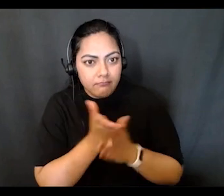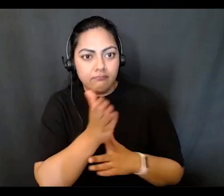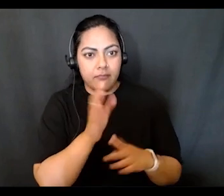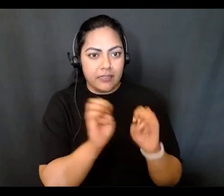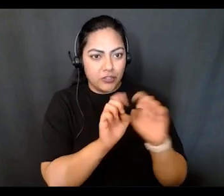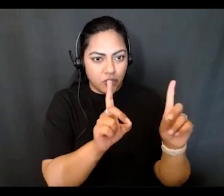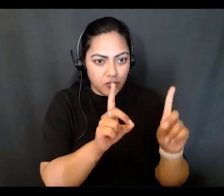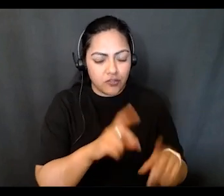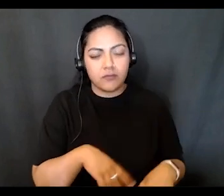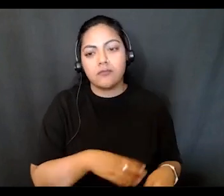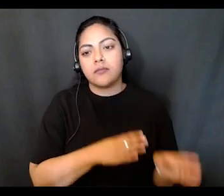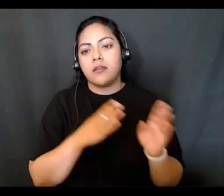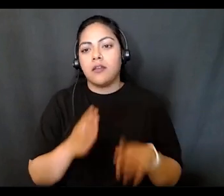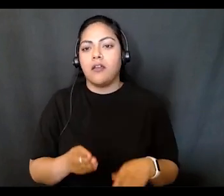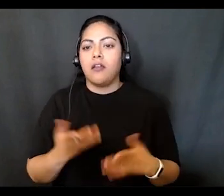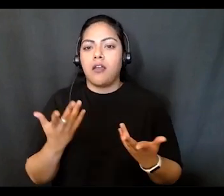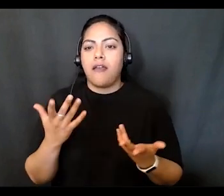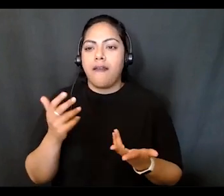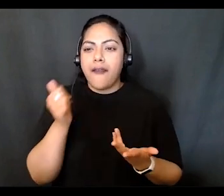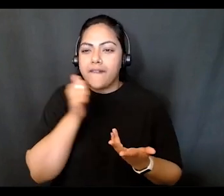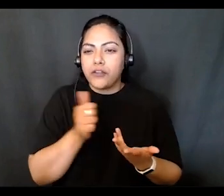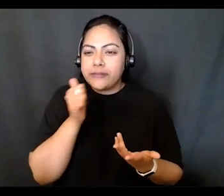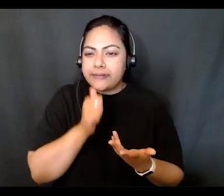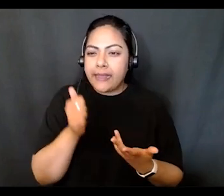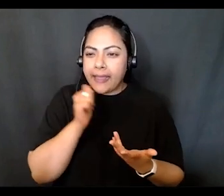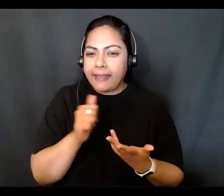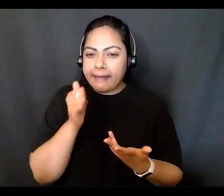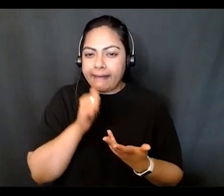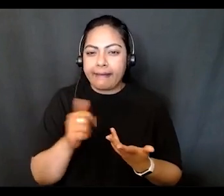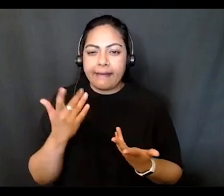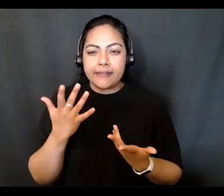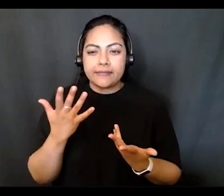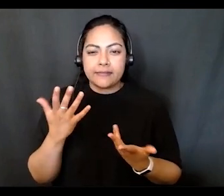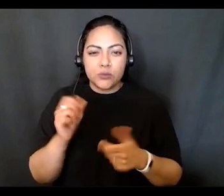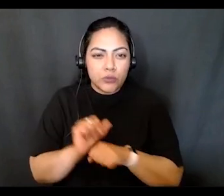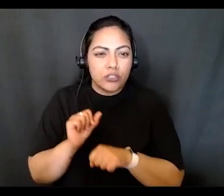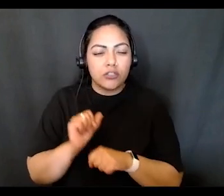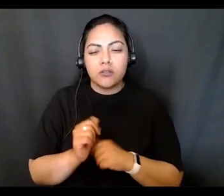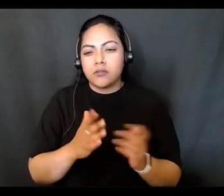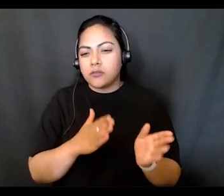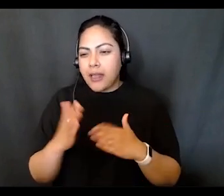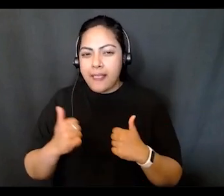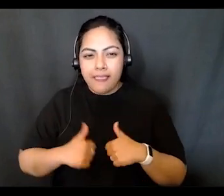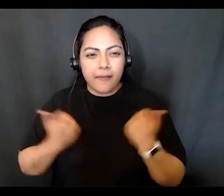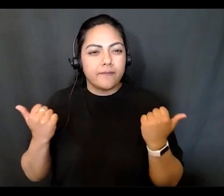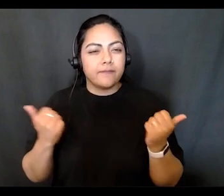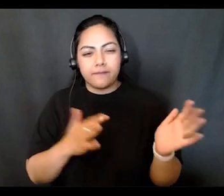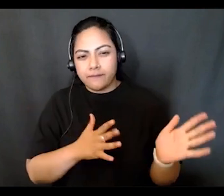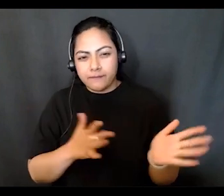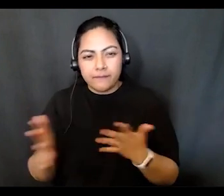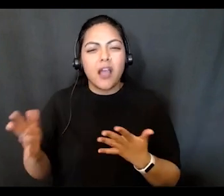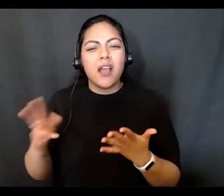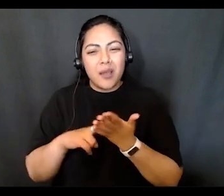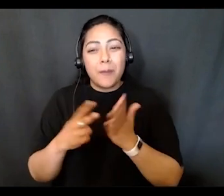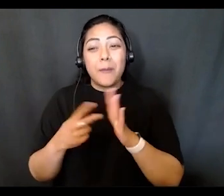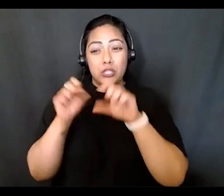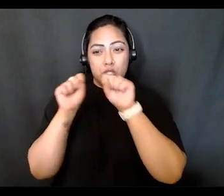about structural, we're thinking about the systems which then determine how the social determinants of health are distributed. And